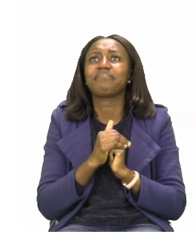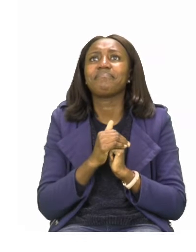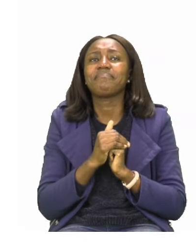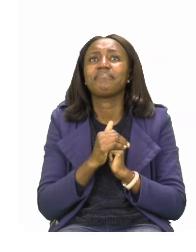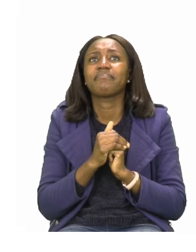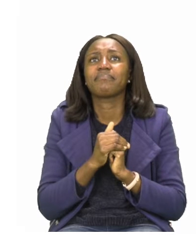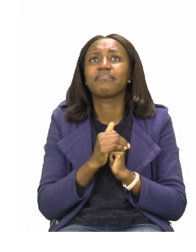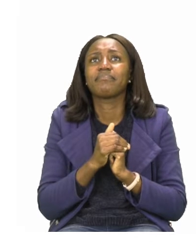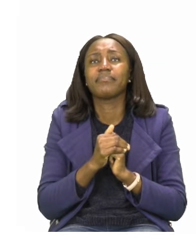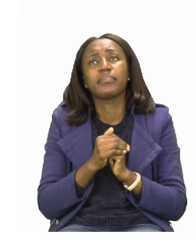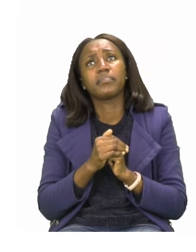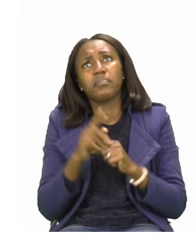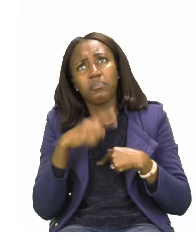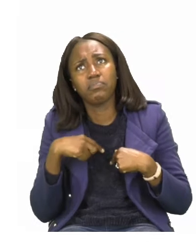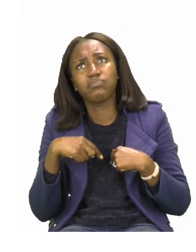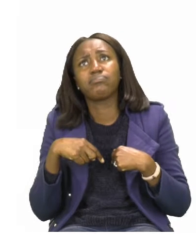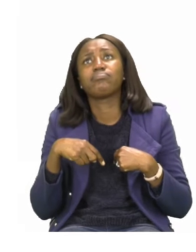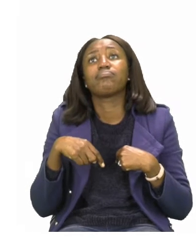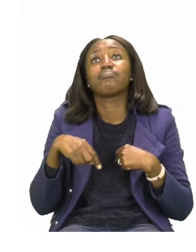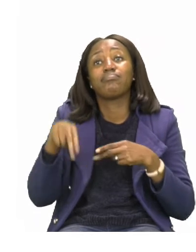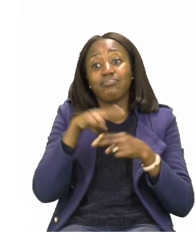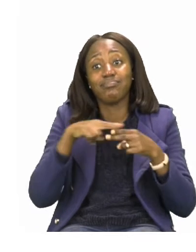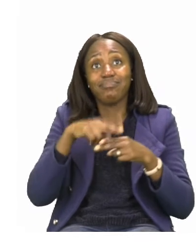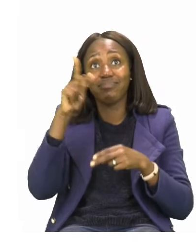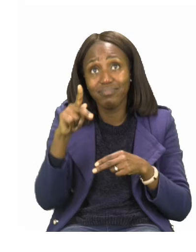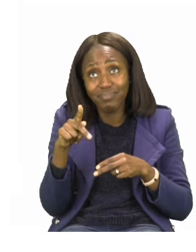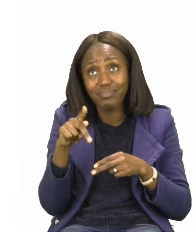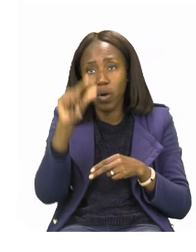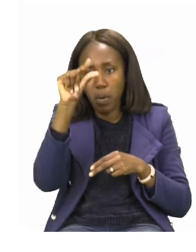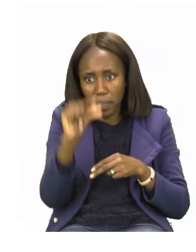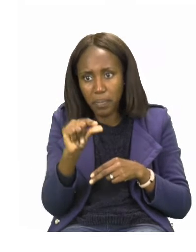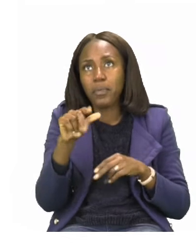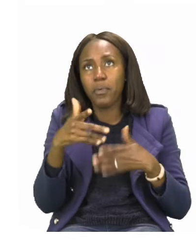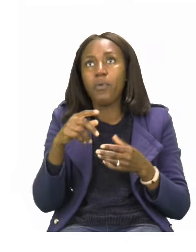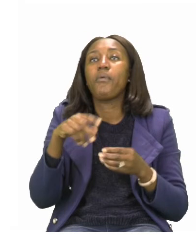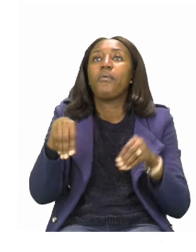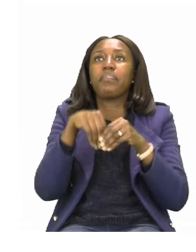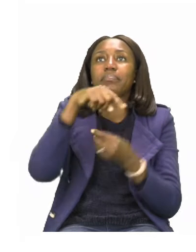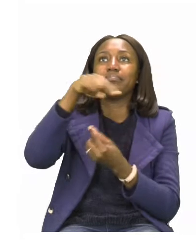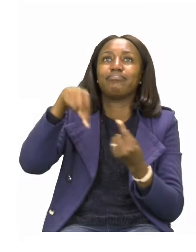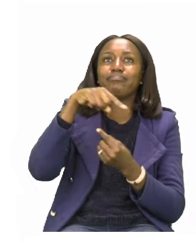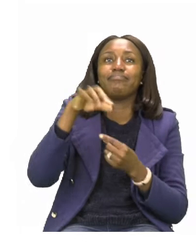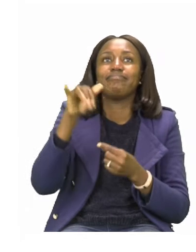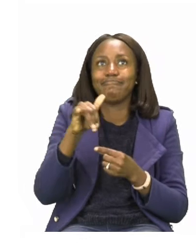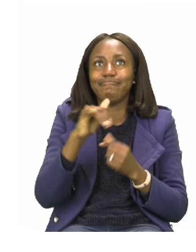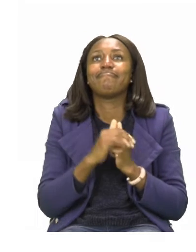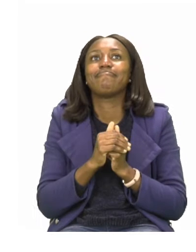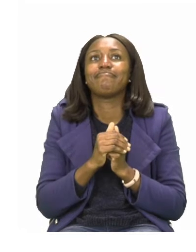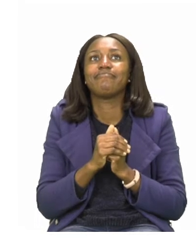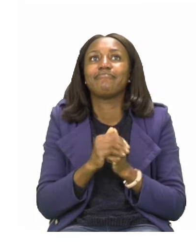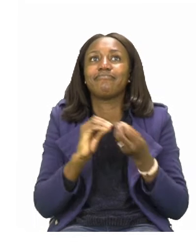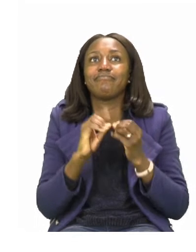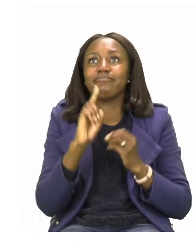will reuse, reduce, or recycle. Let's take a look at number 1. Number